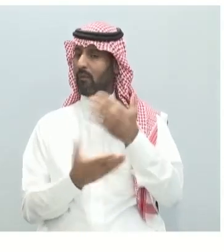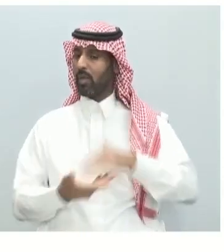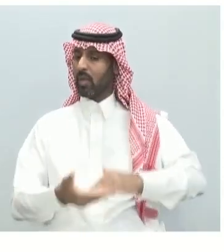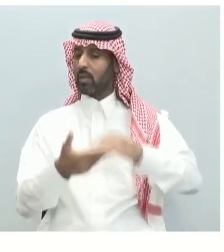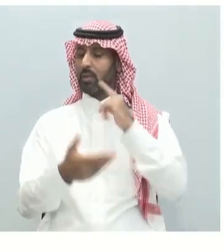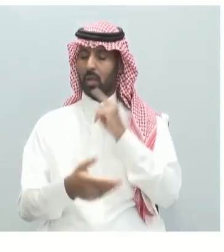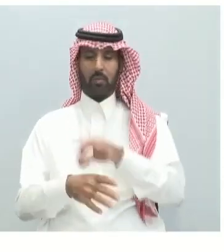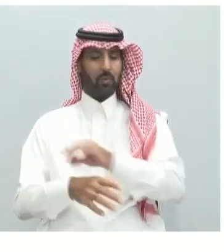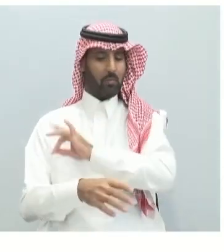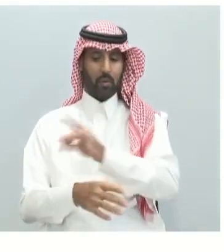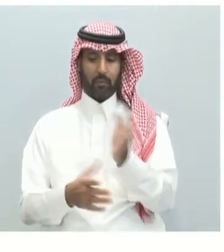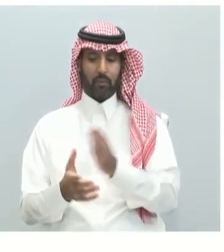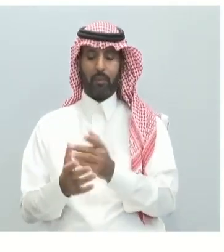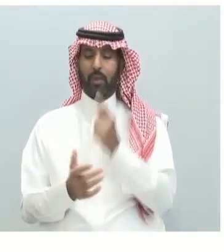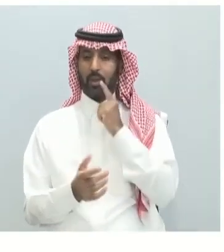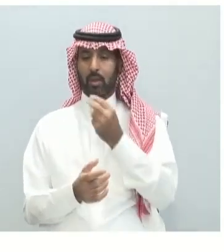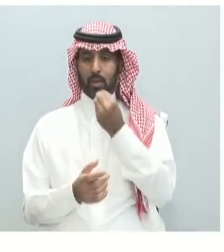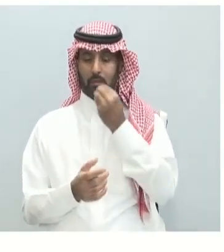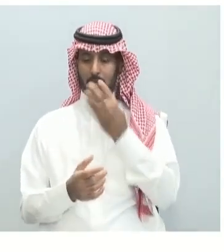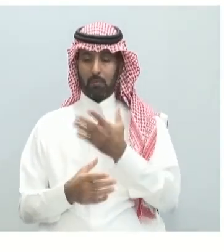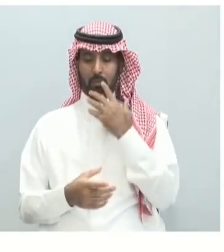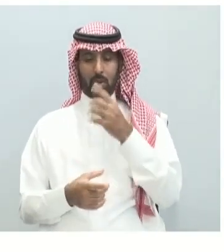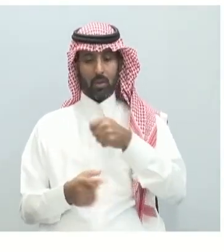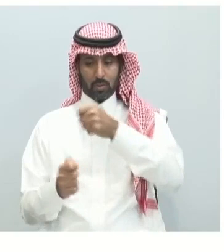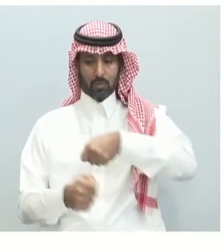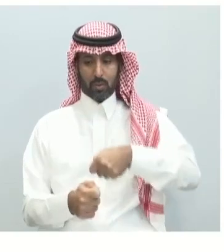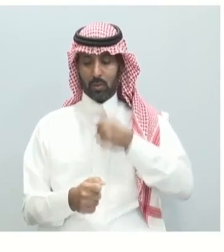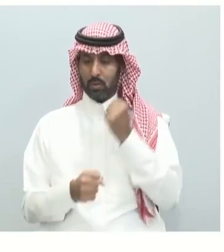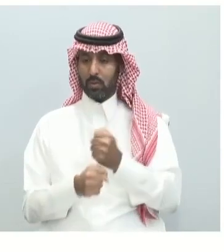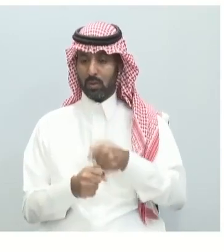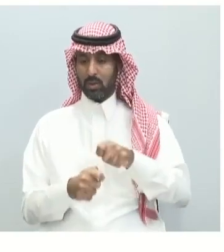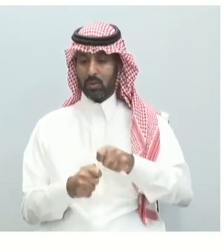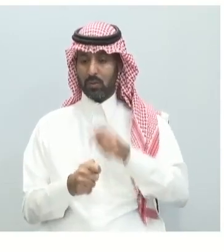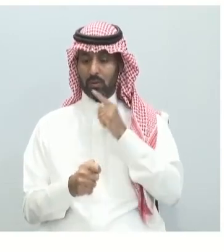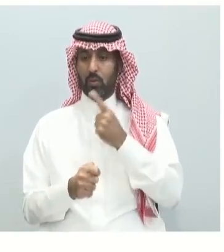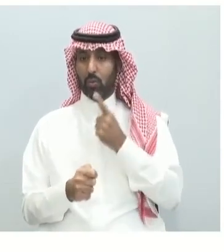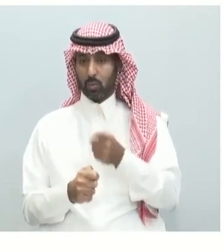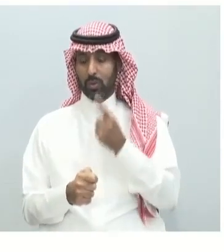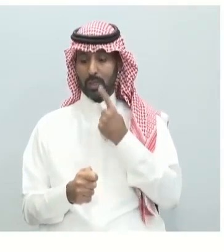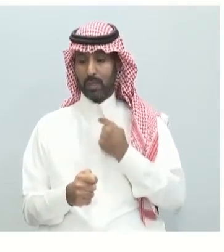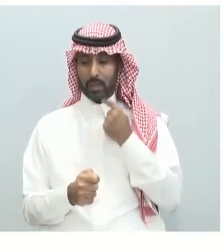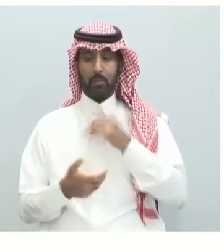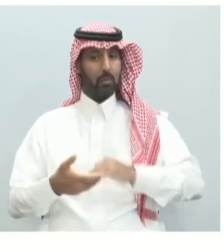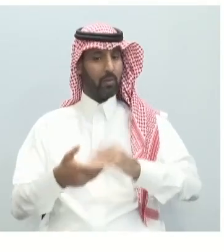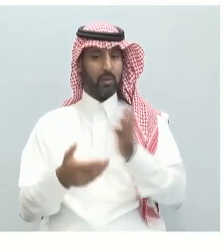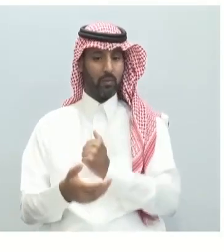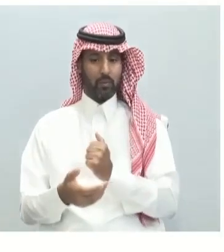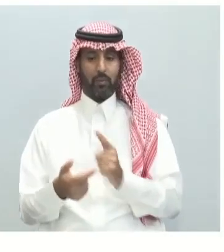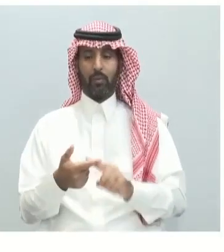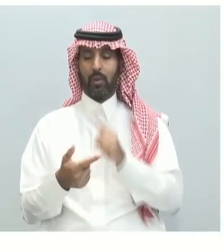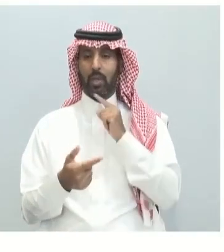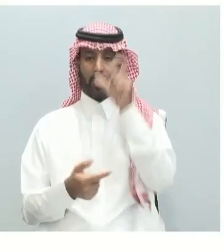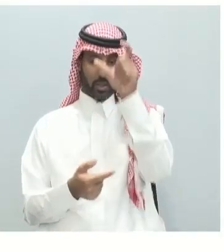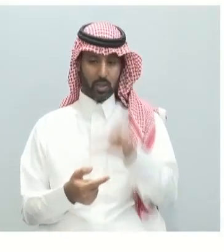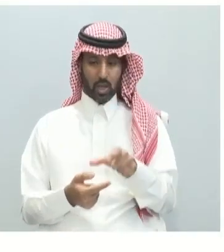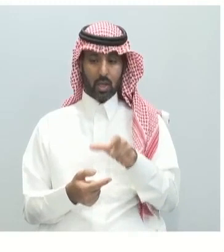from other people. Self-sufficient, producing or making everything you need without help from others. Self means